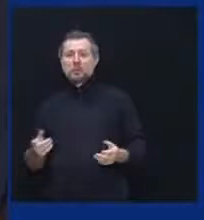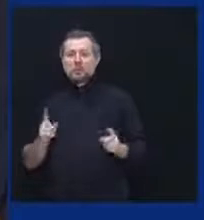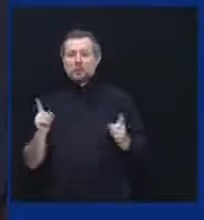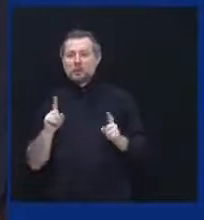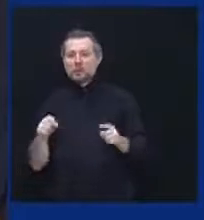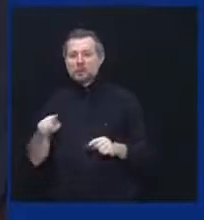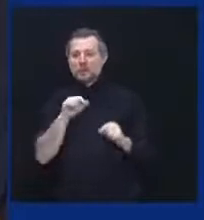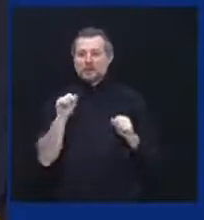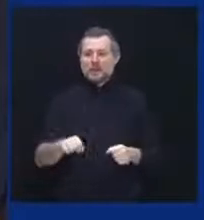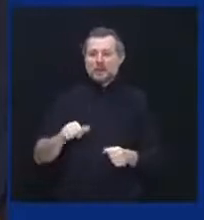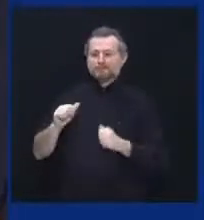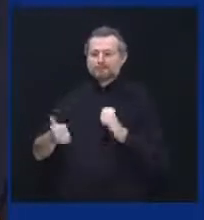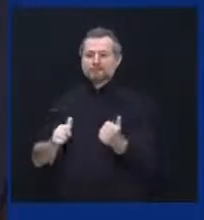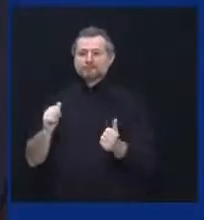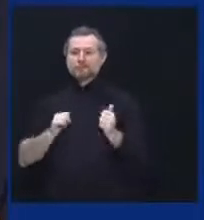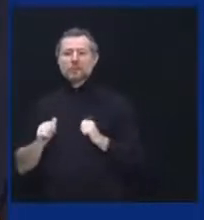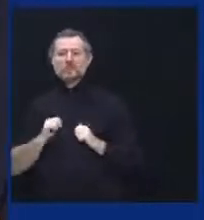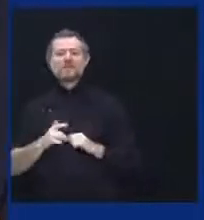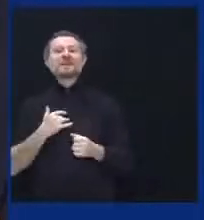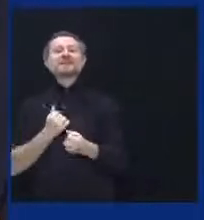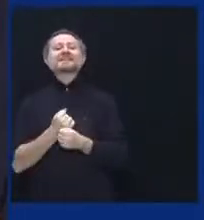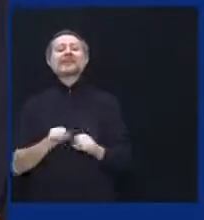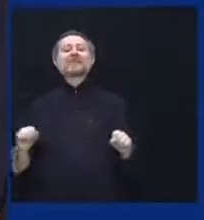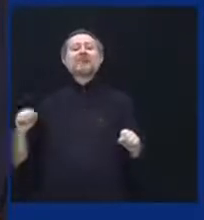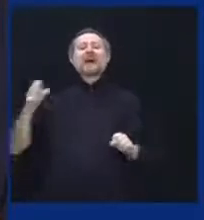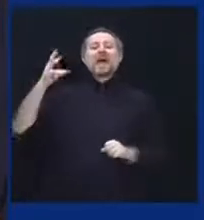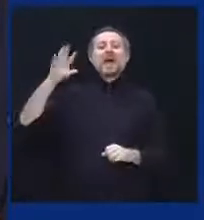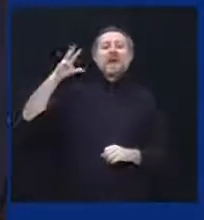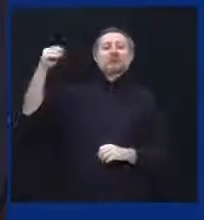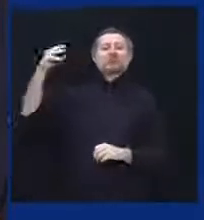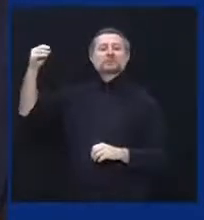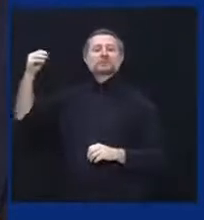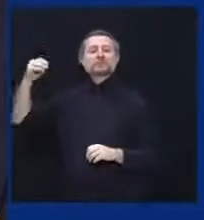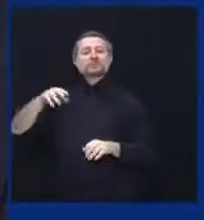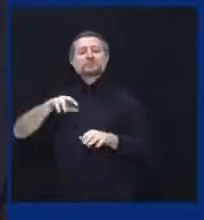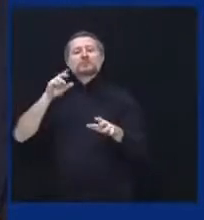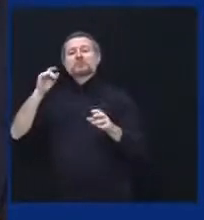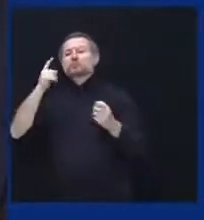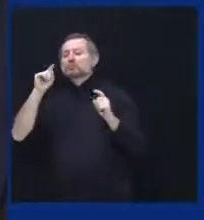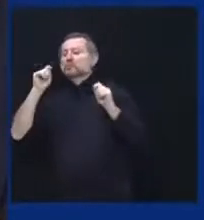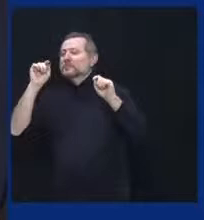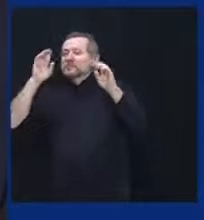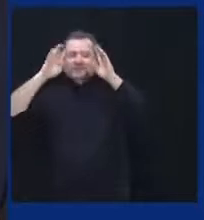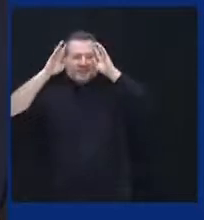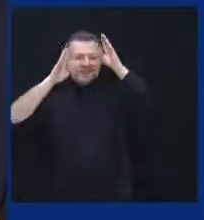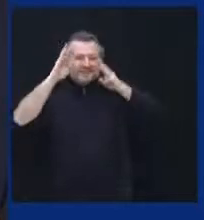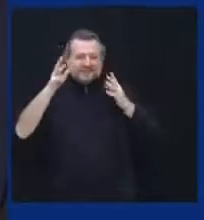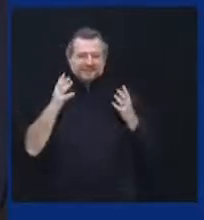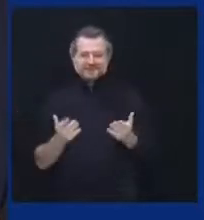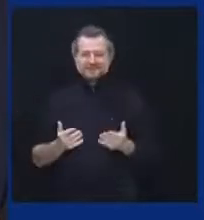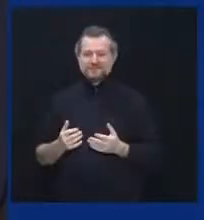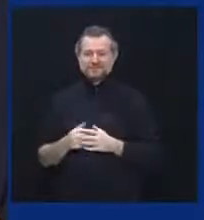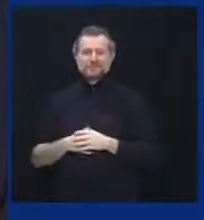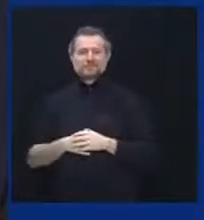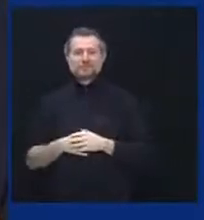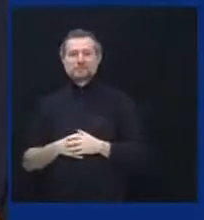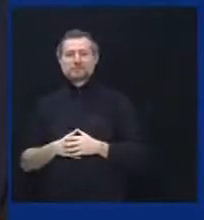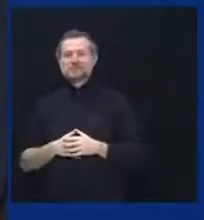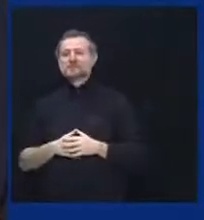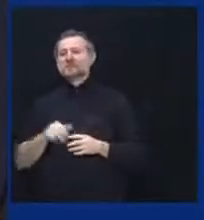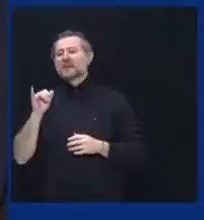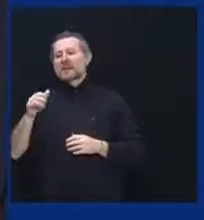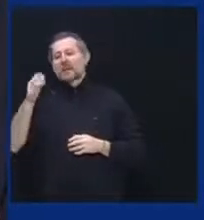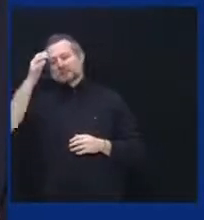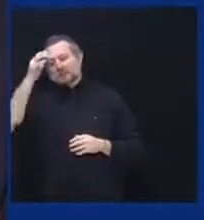safe, outdoor venues, very creative. And that's the pop-up